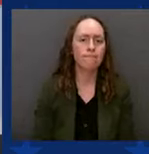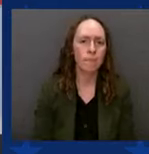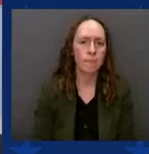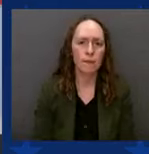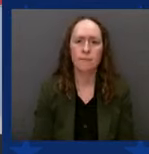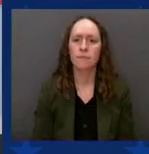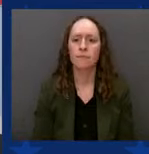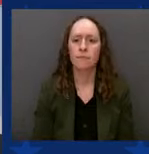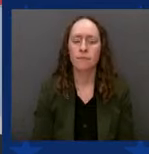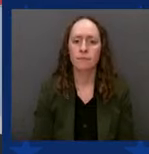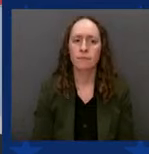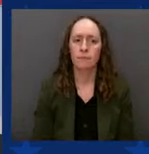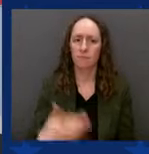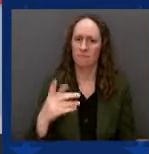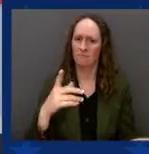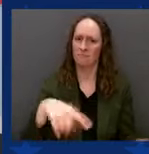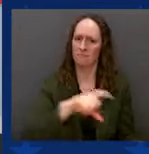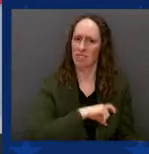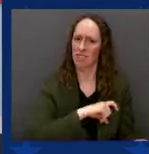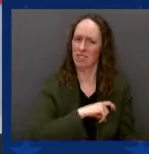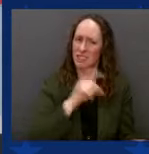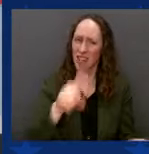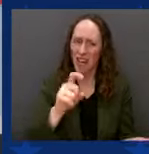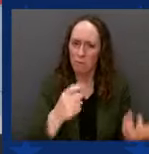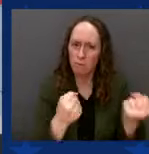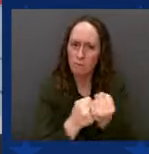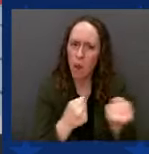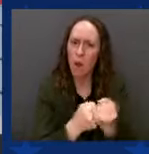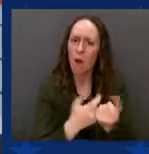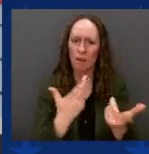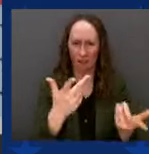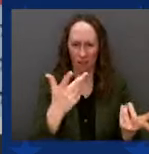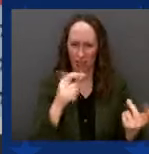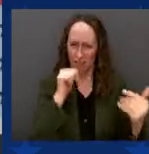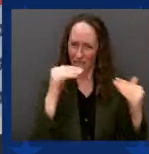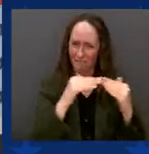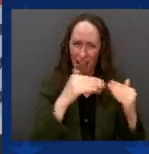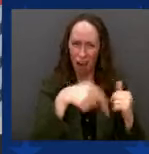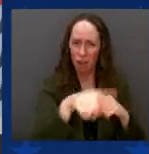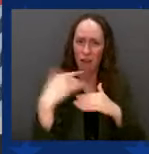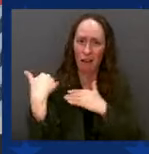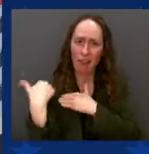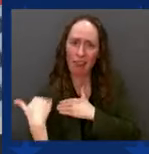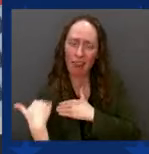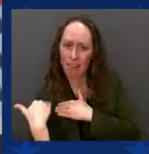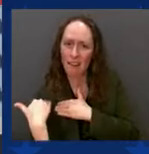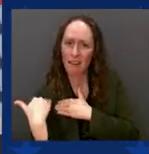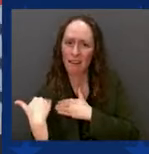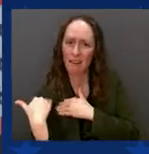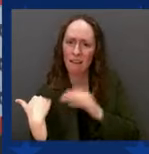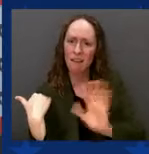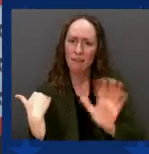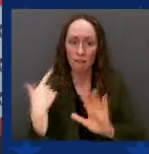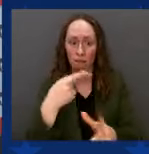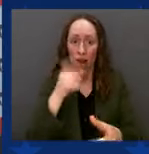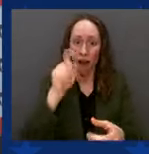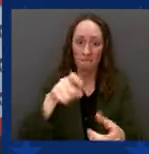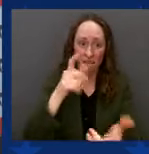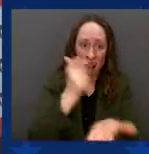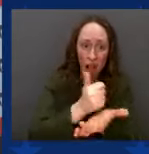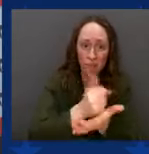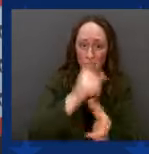from a psychologist to a counselor. These departments need more investment in this kind of